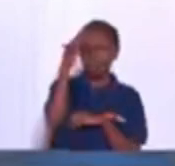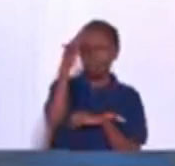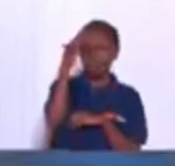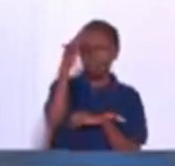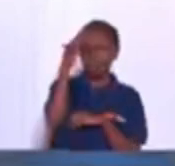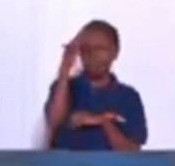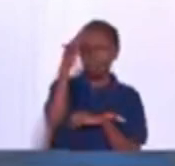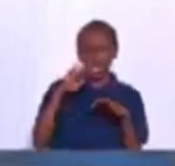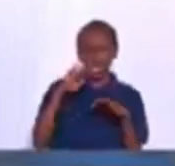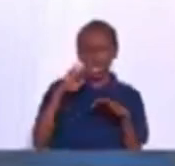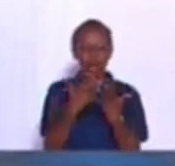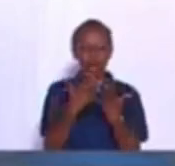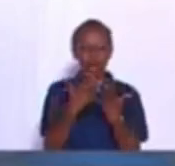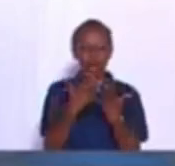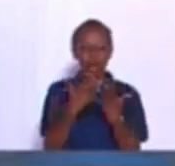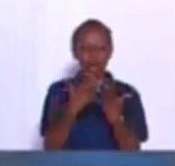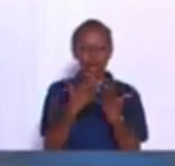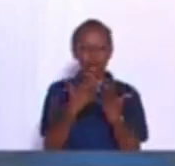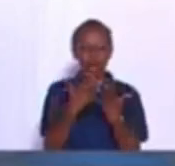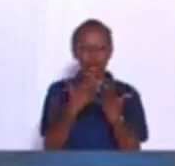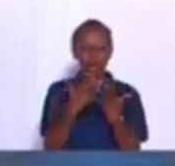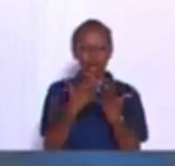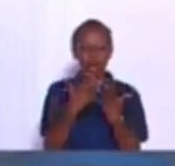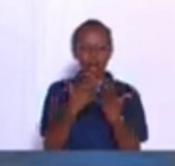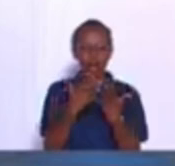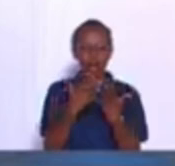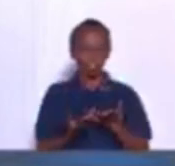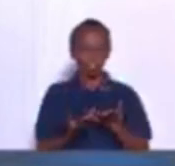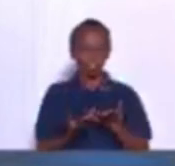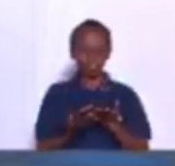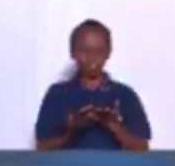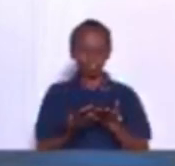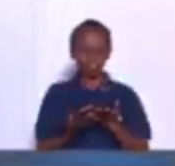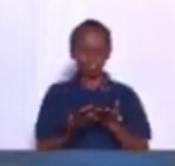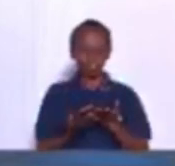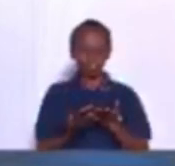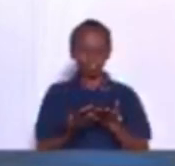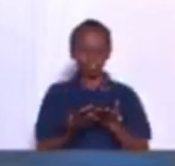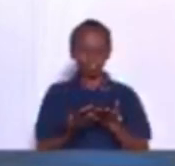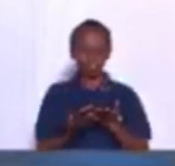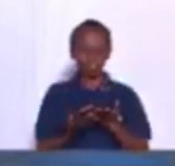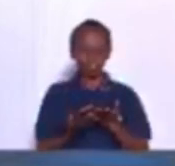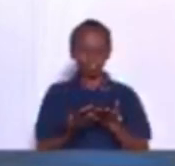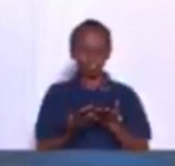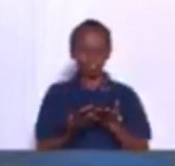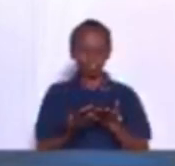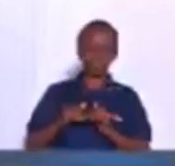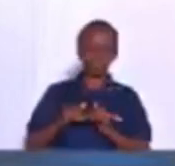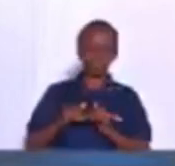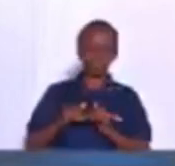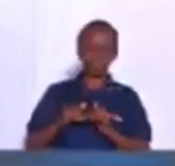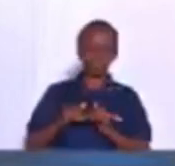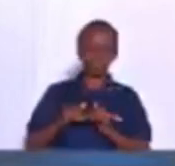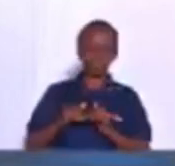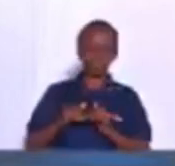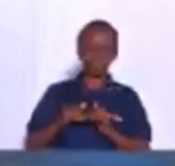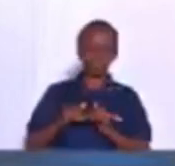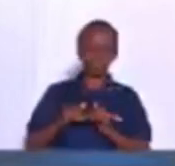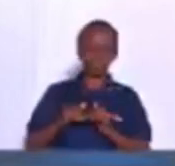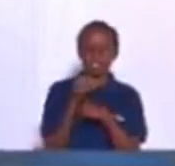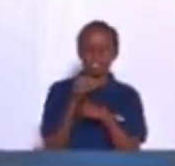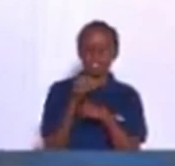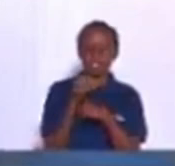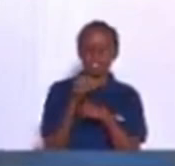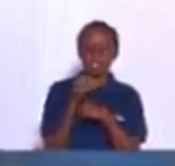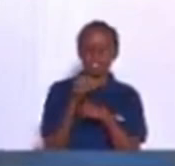our friends, relatives need the Holy Spirit to move on. One of them